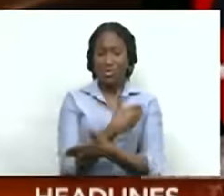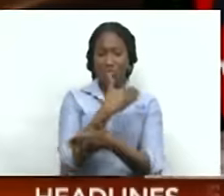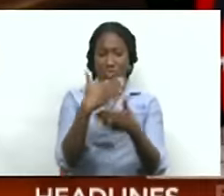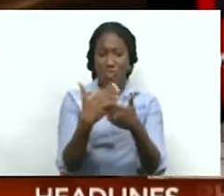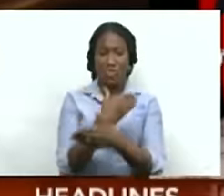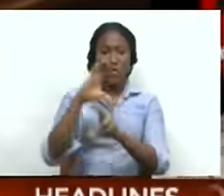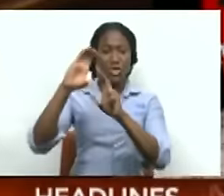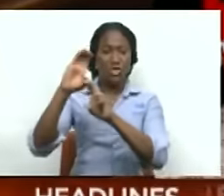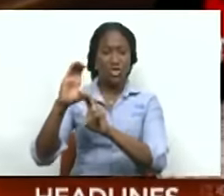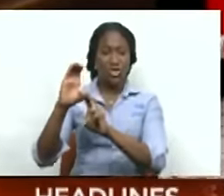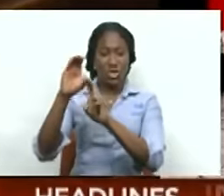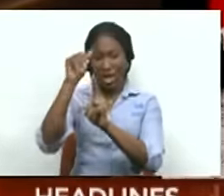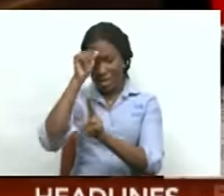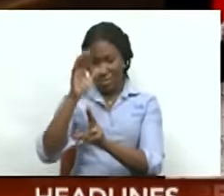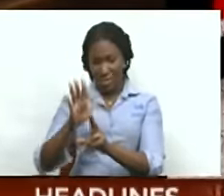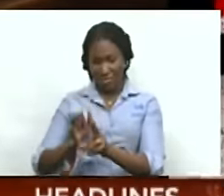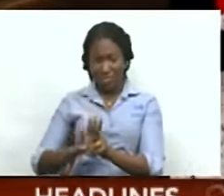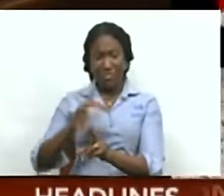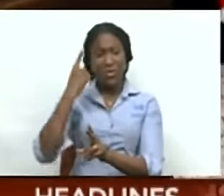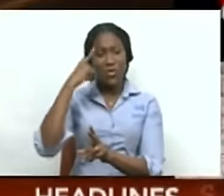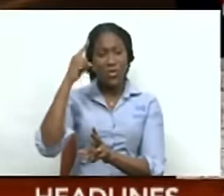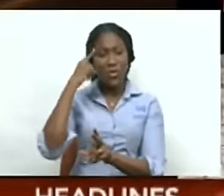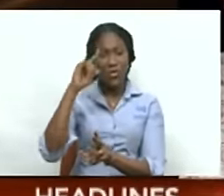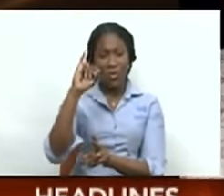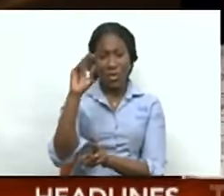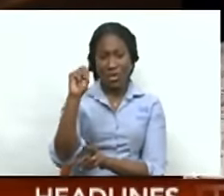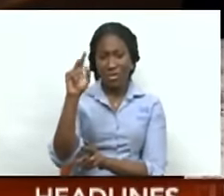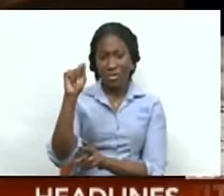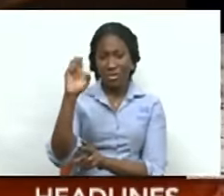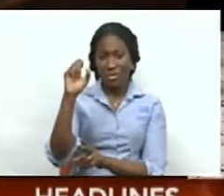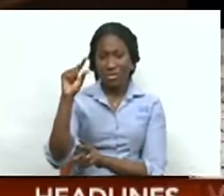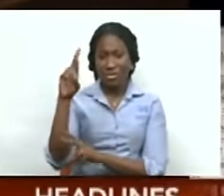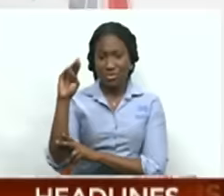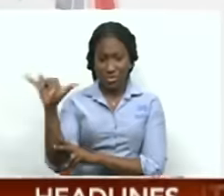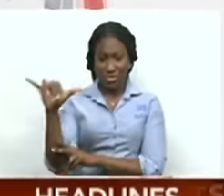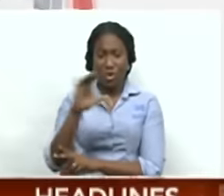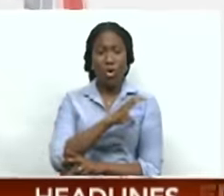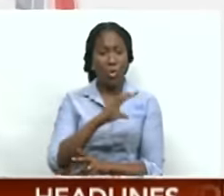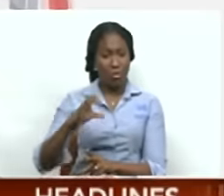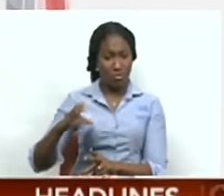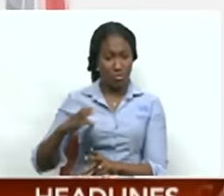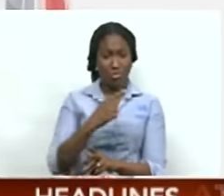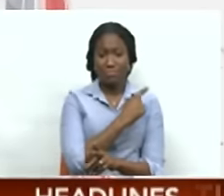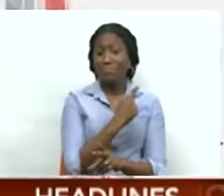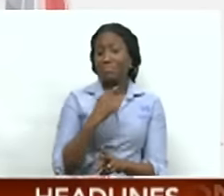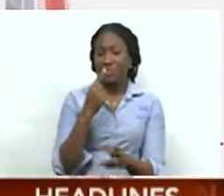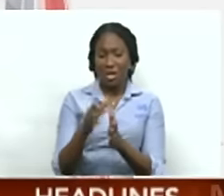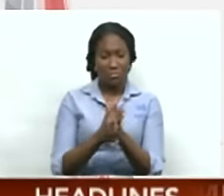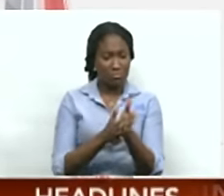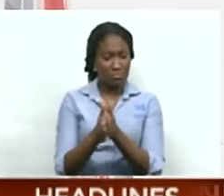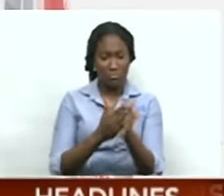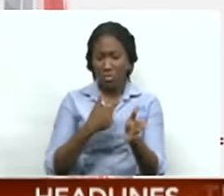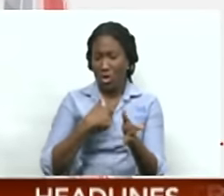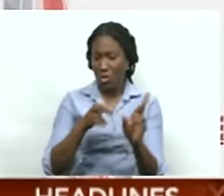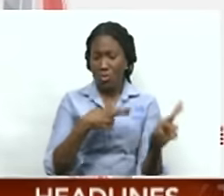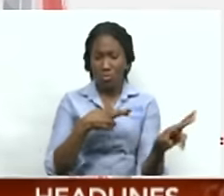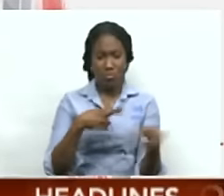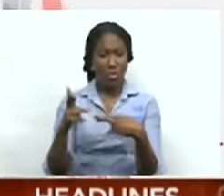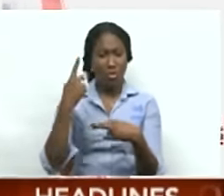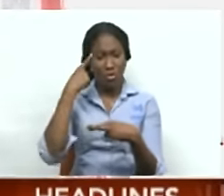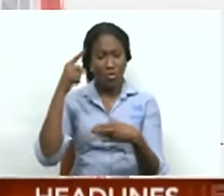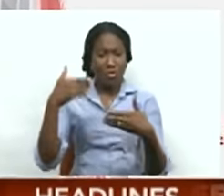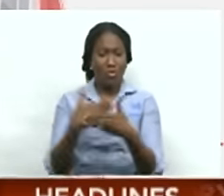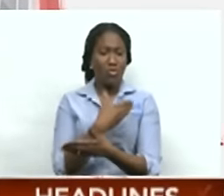says he's ready for the tasks ahead of the independent body. I feel very proud of the fact that I have an opportunity